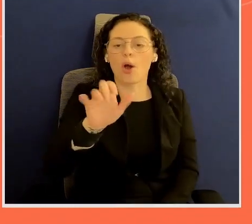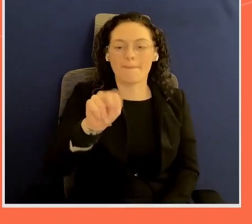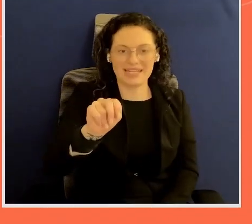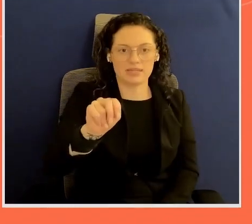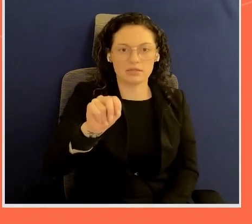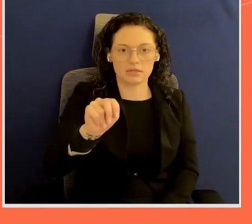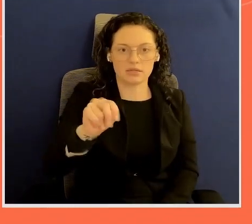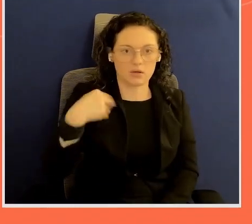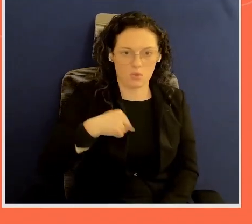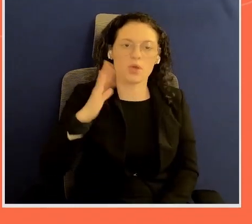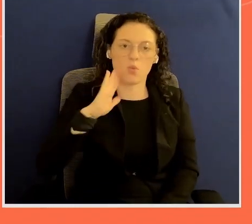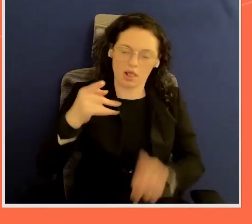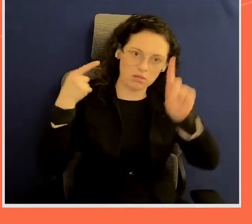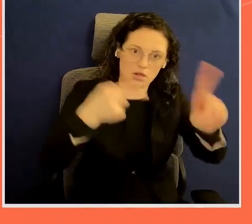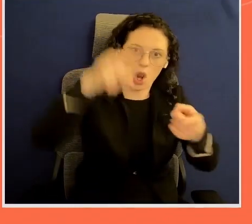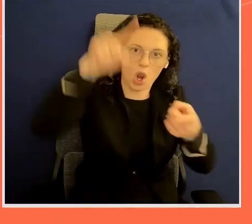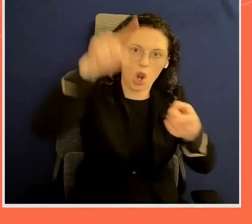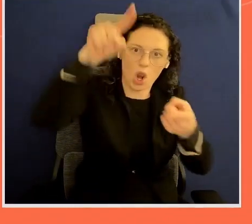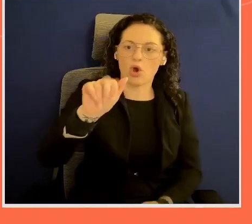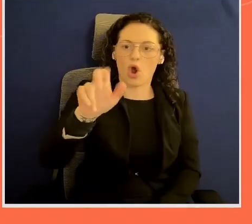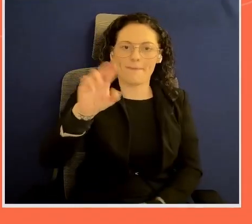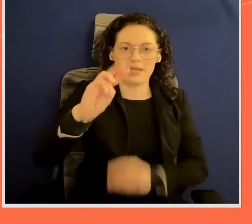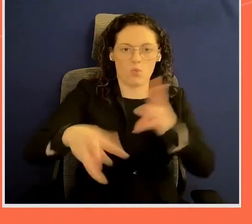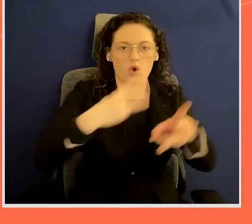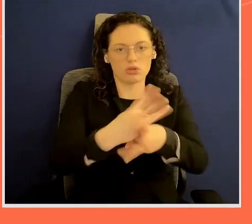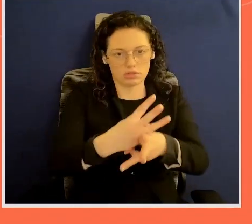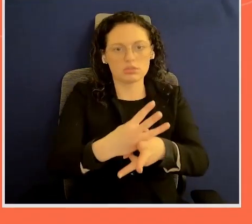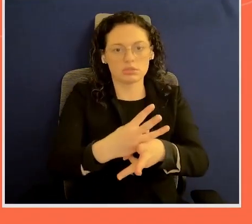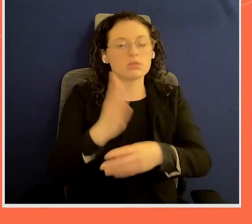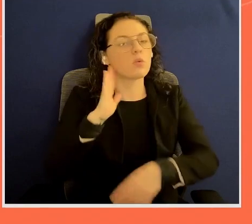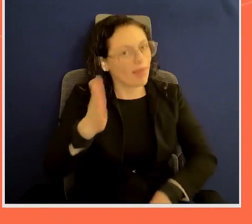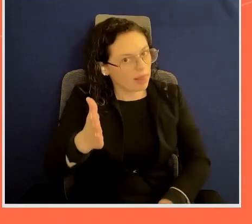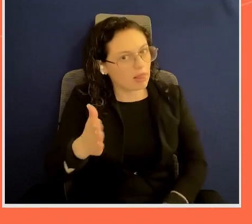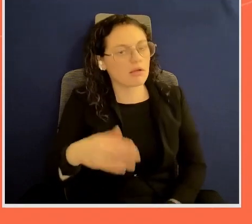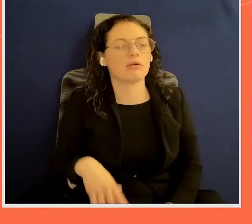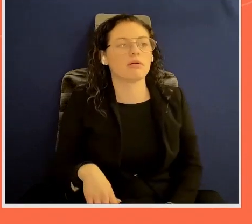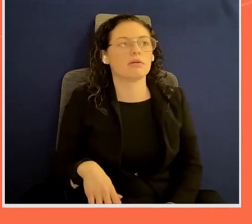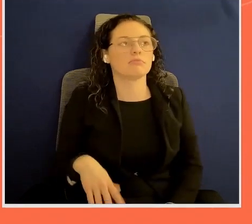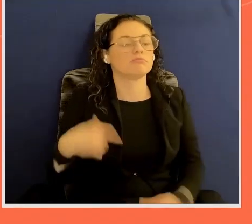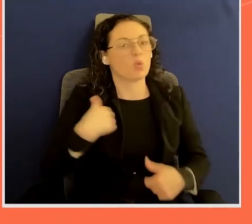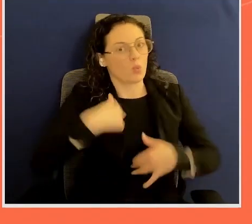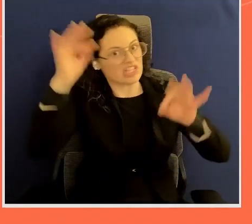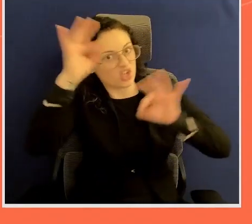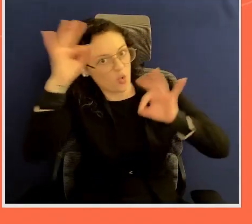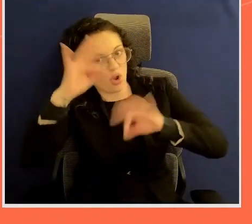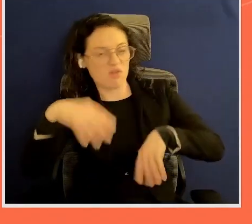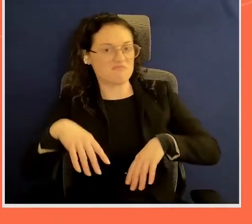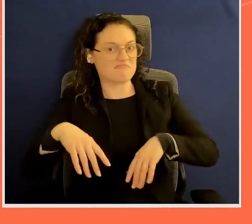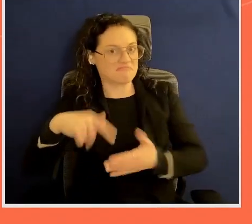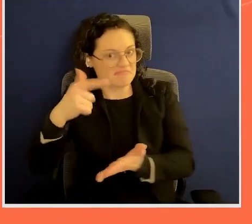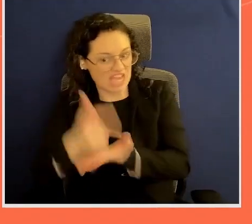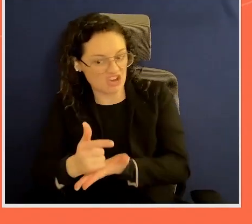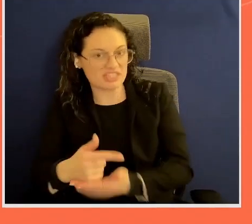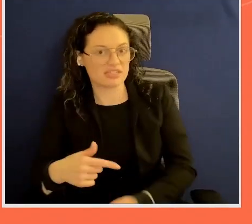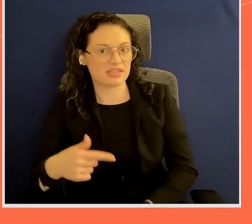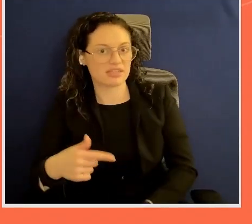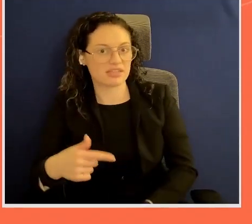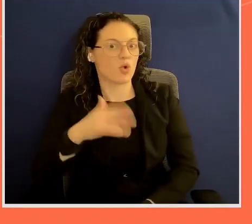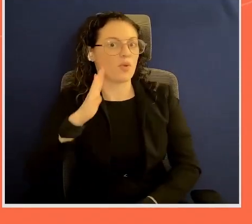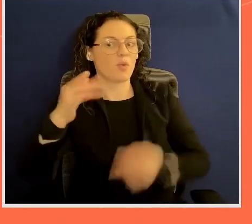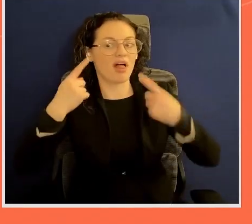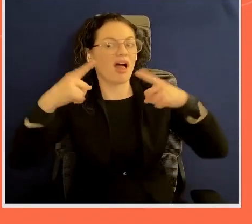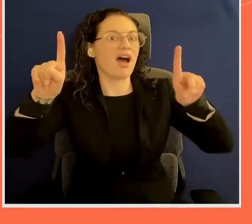an entity. The Ocean Conference, the Our Ocean Conference, was created in 2014 with the